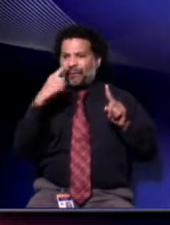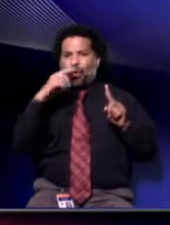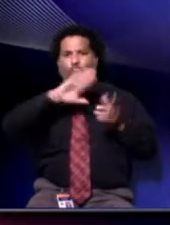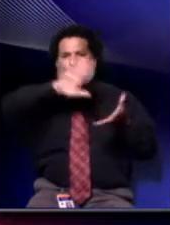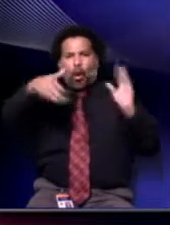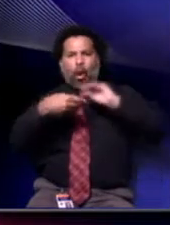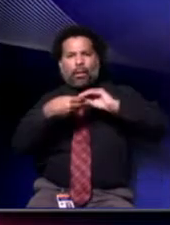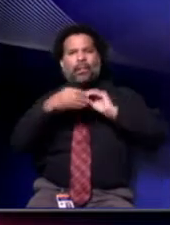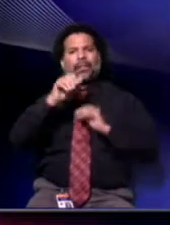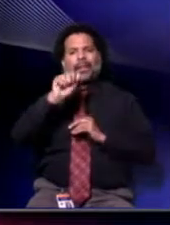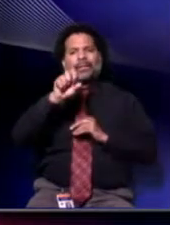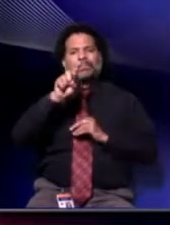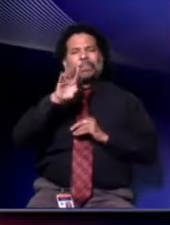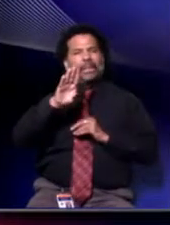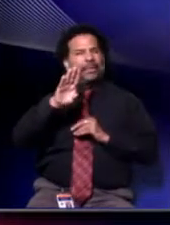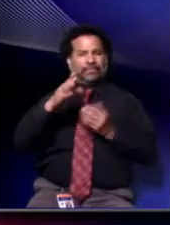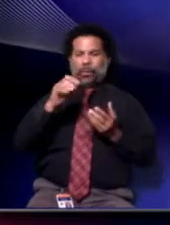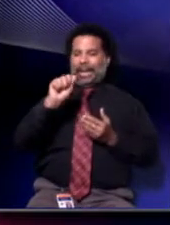Is that?